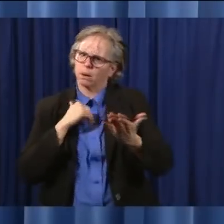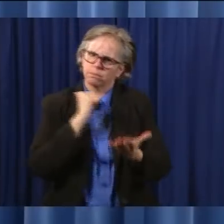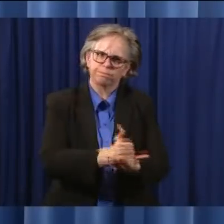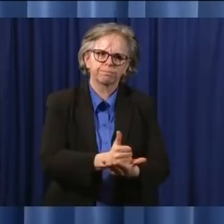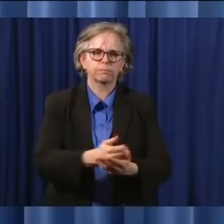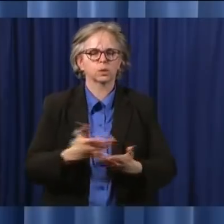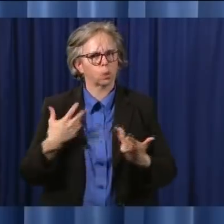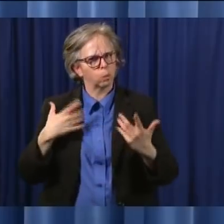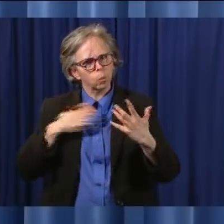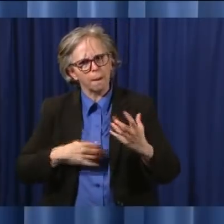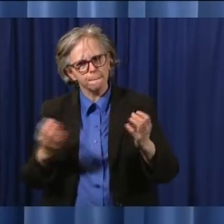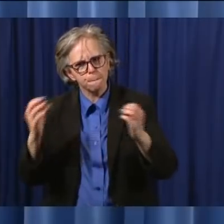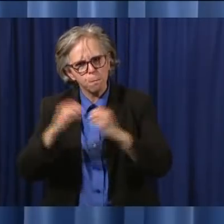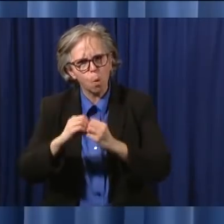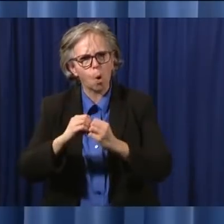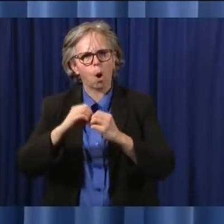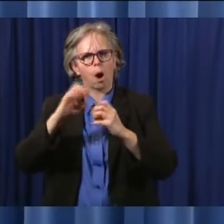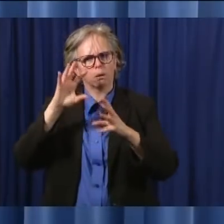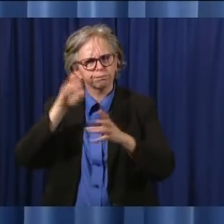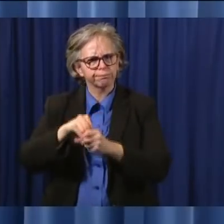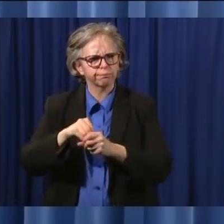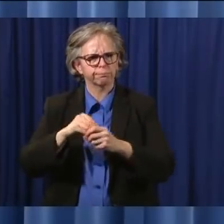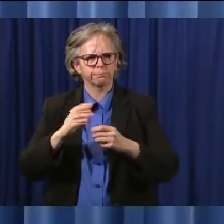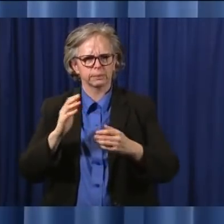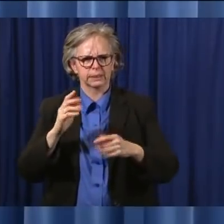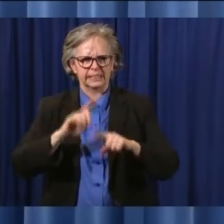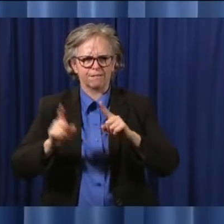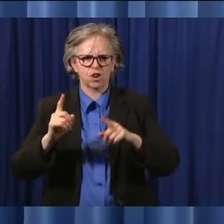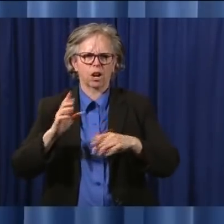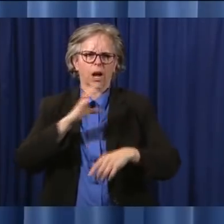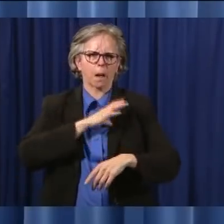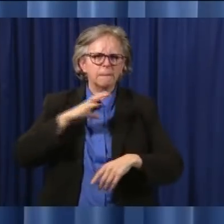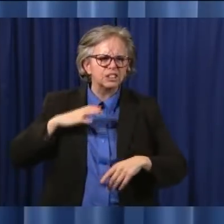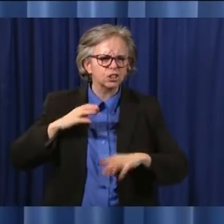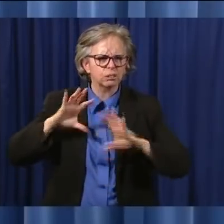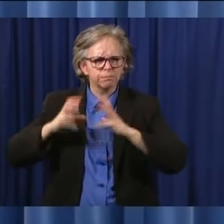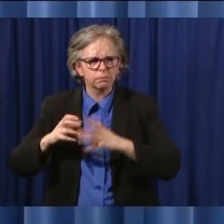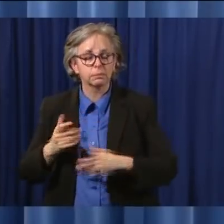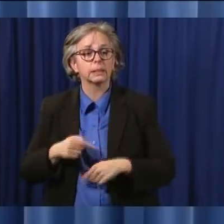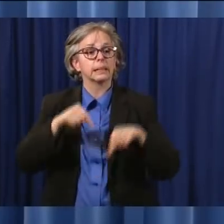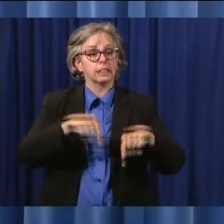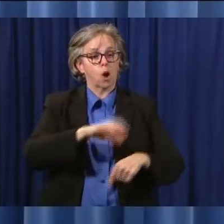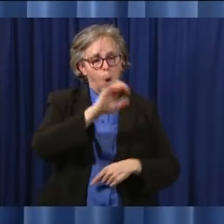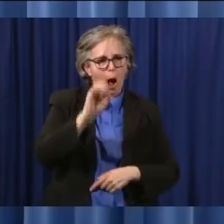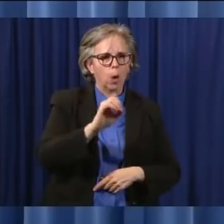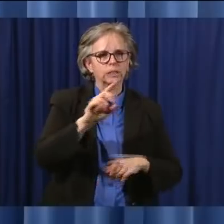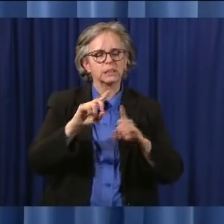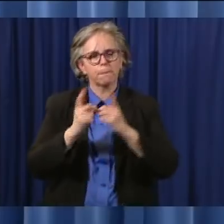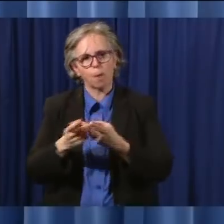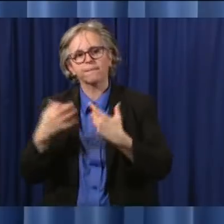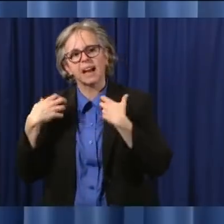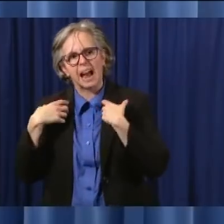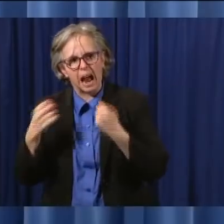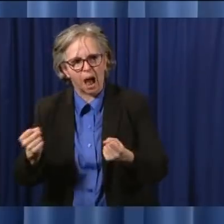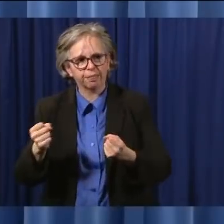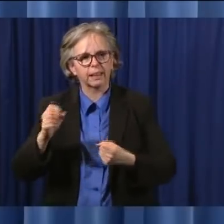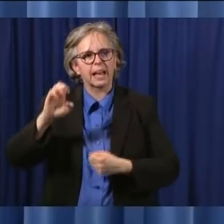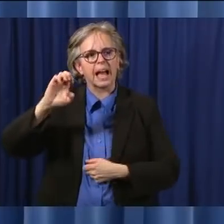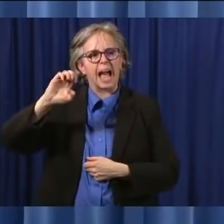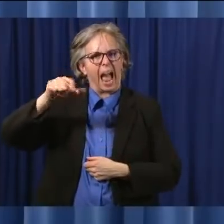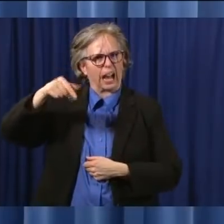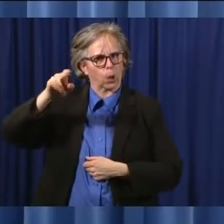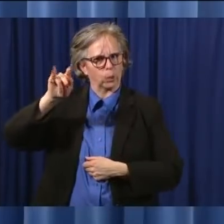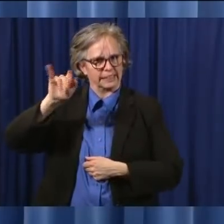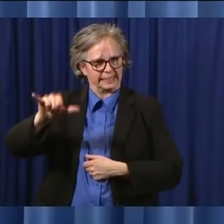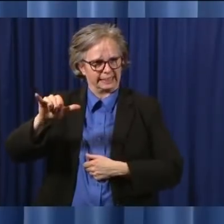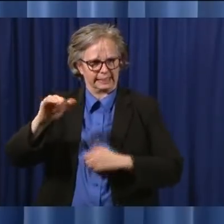Latino Affairs, and others, as well as our Ohio Department of Health's Office of Health Equity. These groups work to eliminate